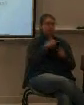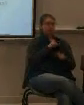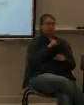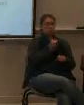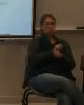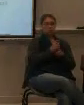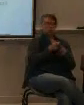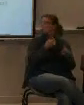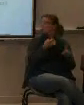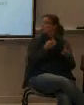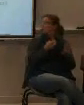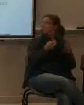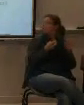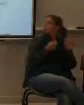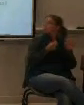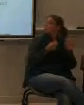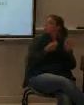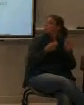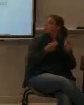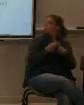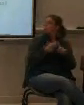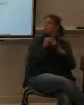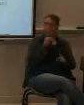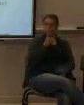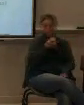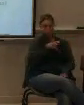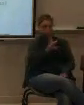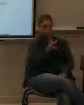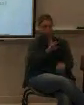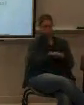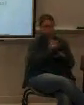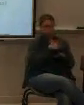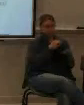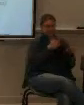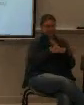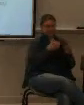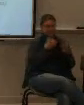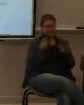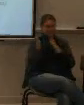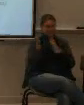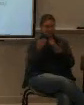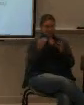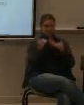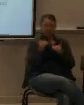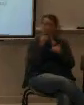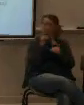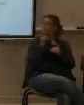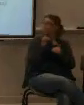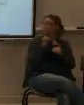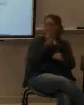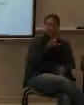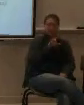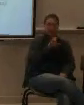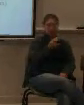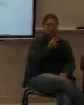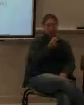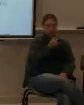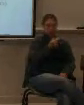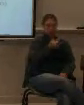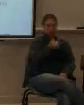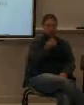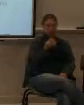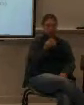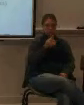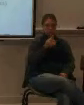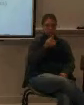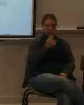from reduced to oxidized along this list. And the next step is elemental sulfur.